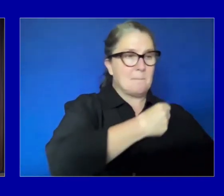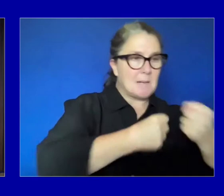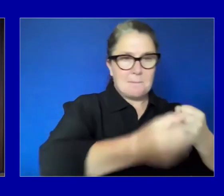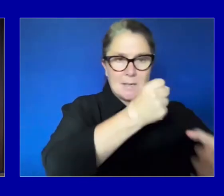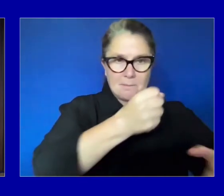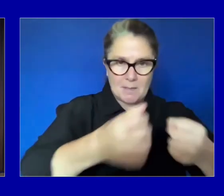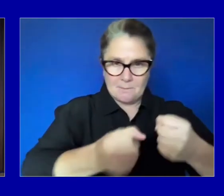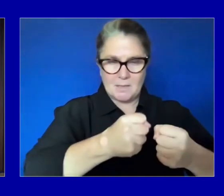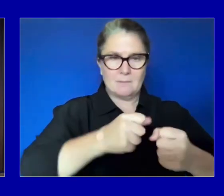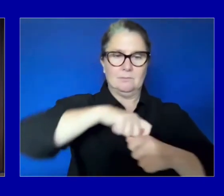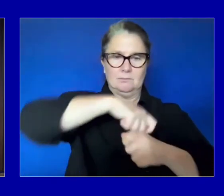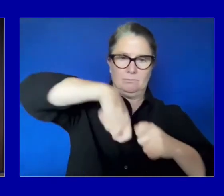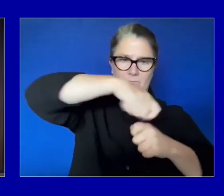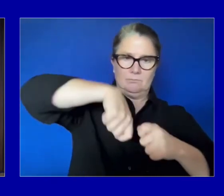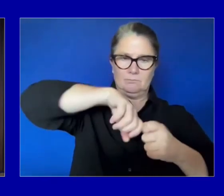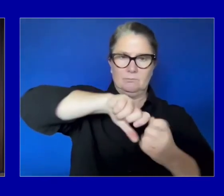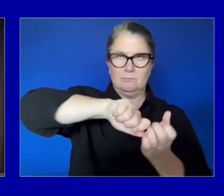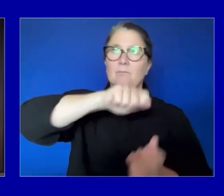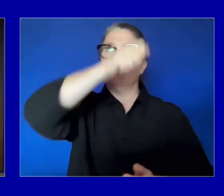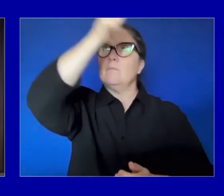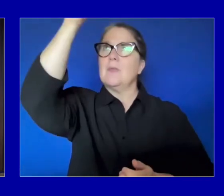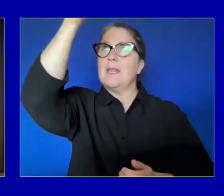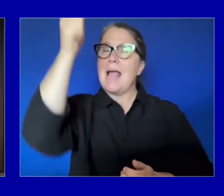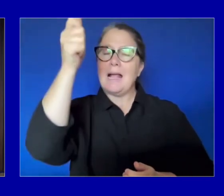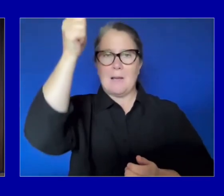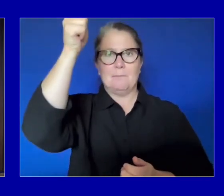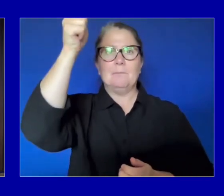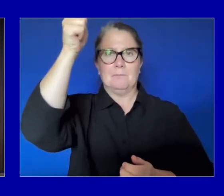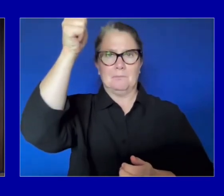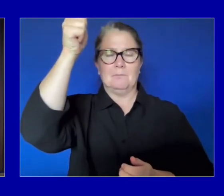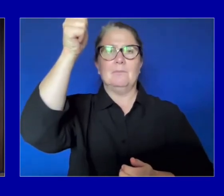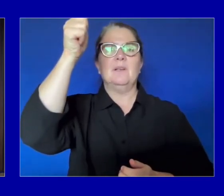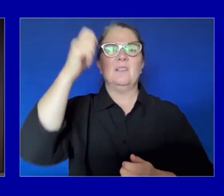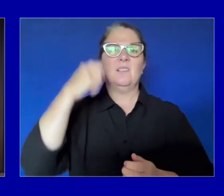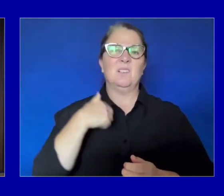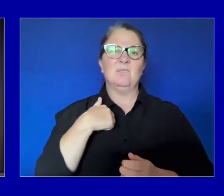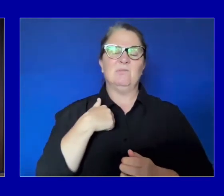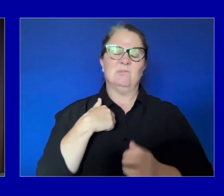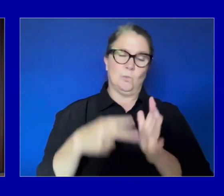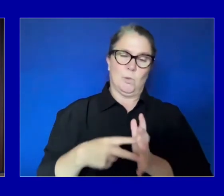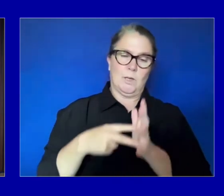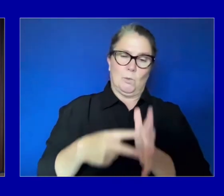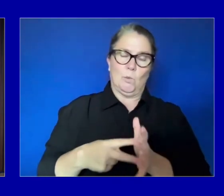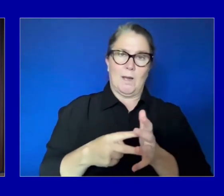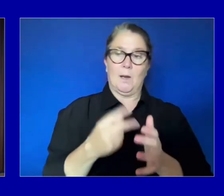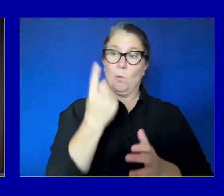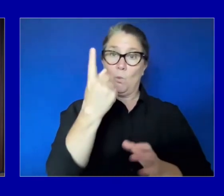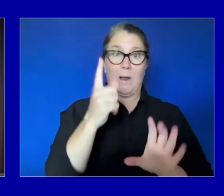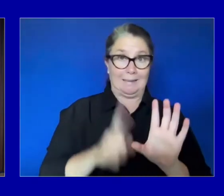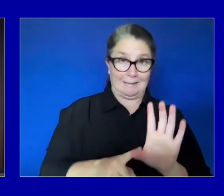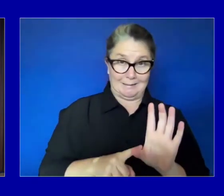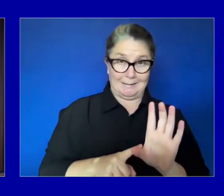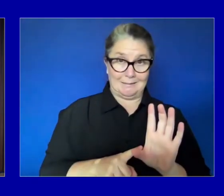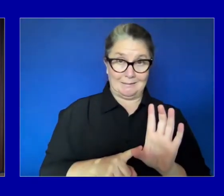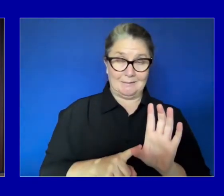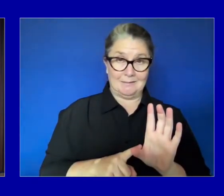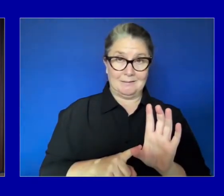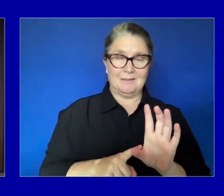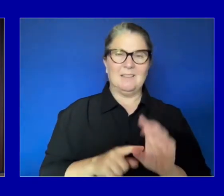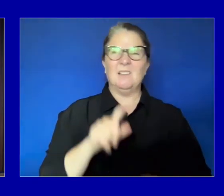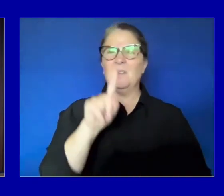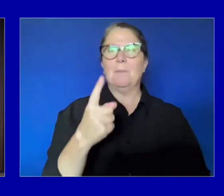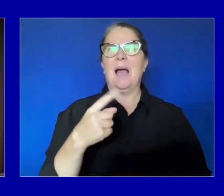next year. So then you've got your filler. Um, but what I do nowadays is I, uh, take mine and I let it dry out for three days and